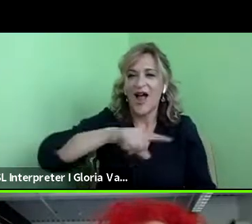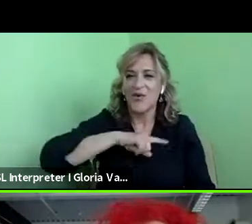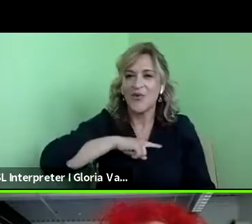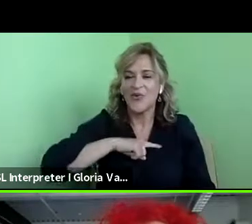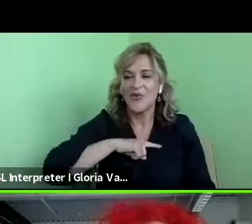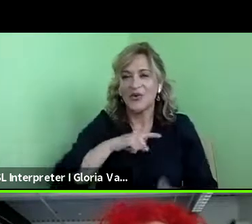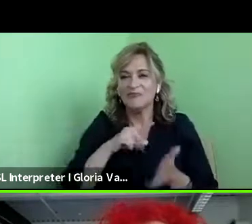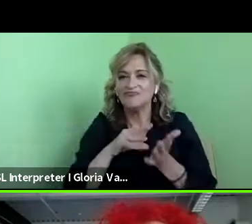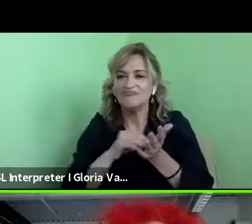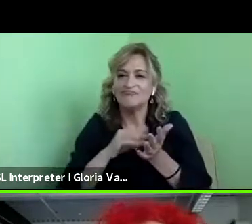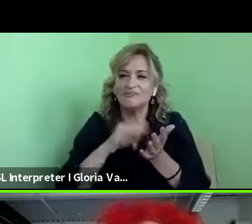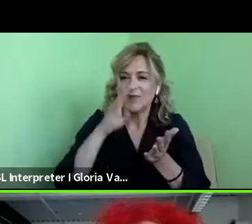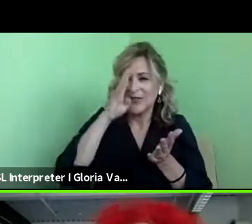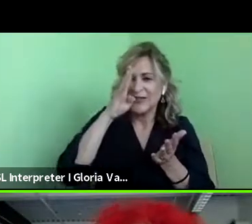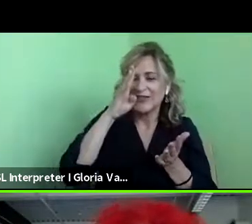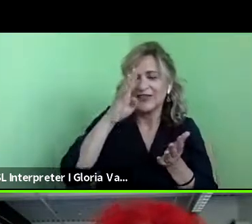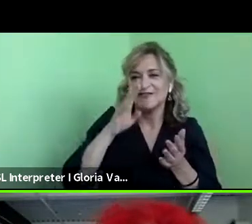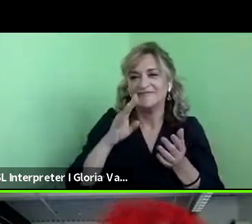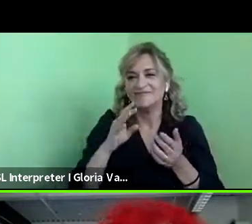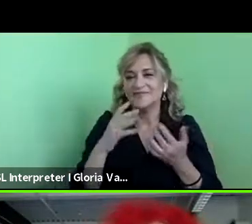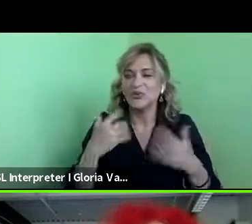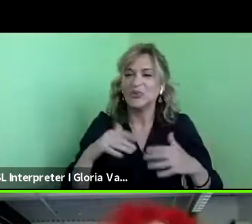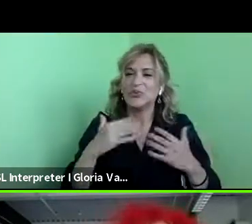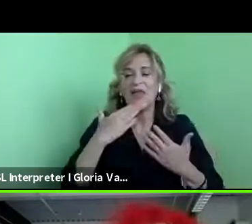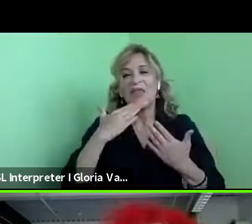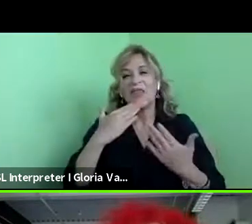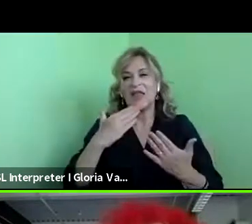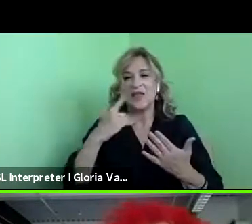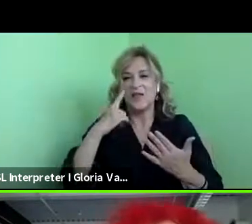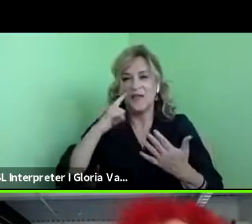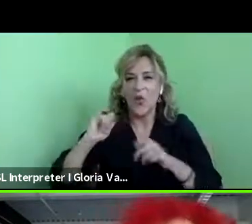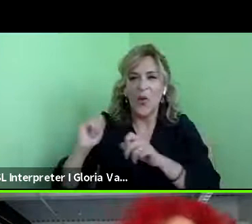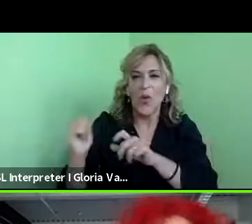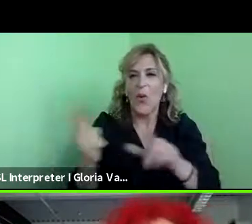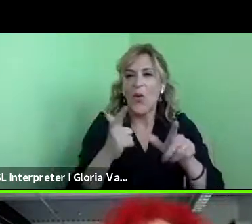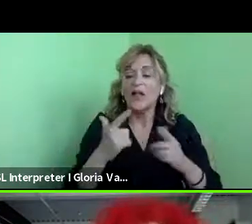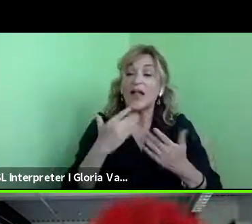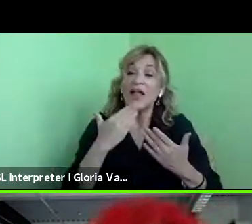and creativities. So thank you to all of you, and thank you to